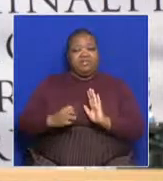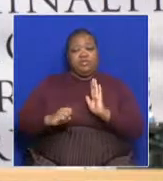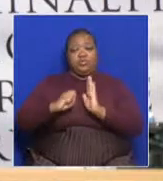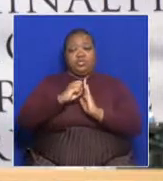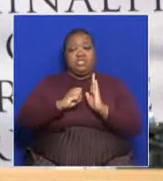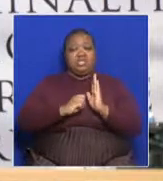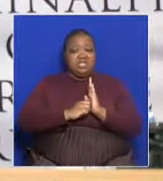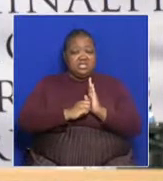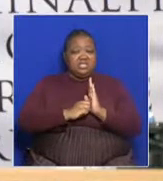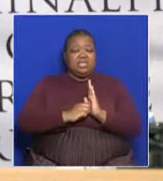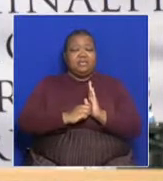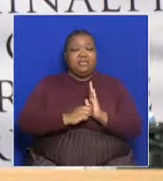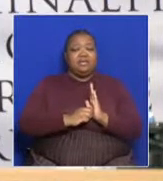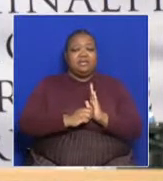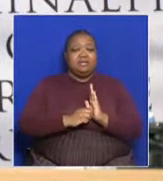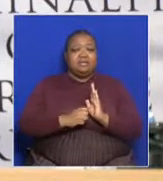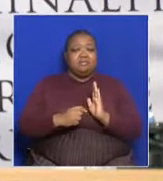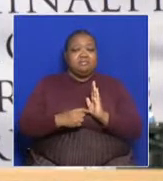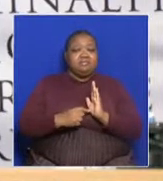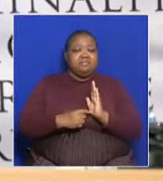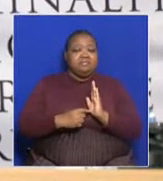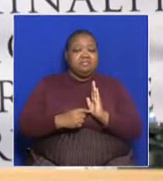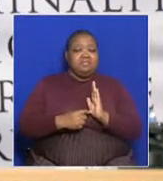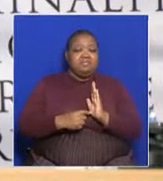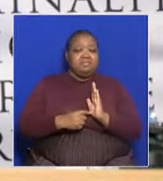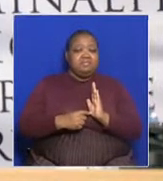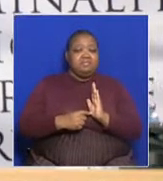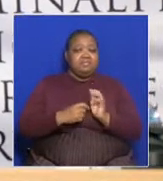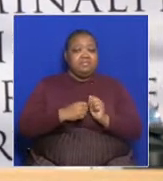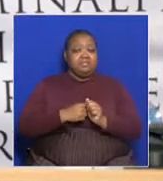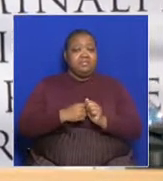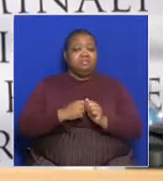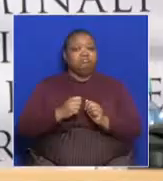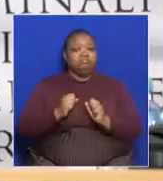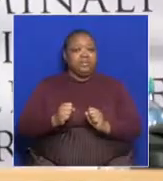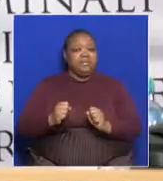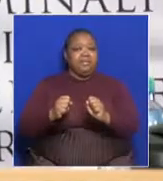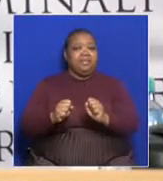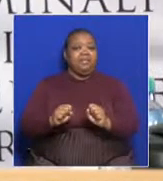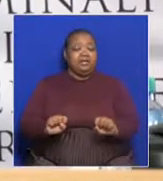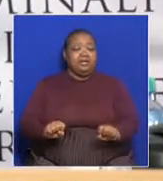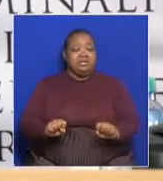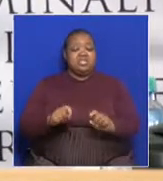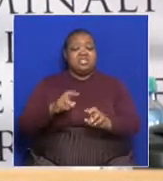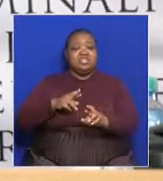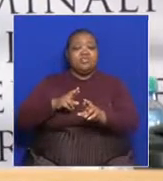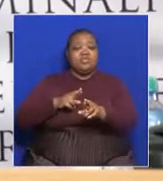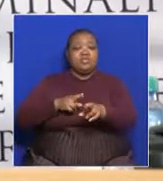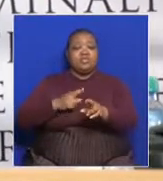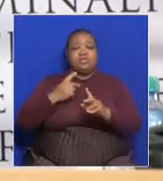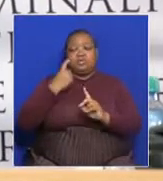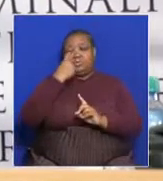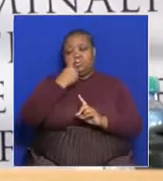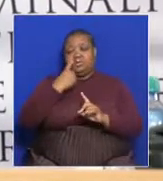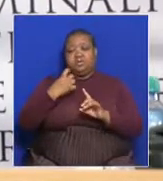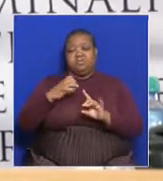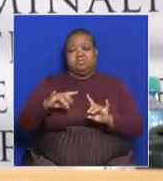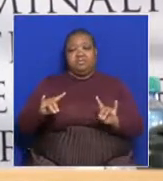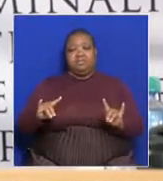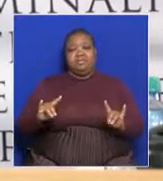by. It's just that in response to a question by the chair, he seemed to go beyond the scope of paragraph